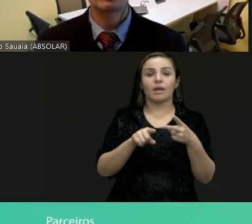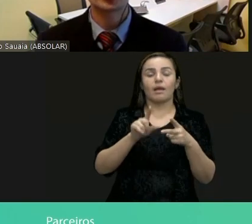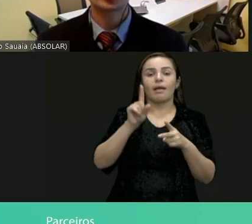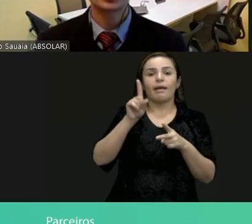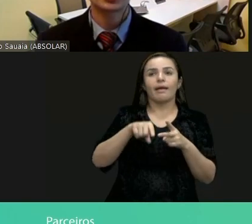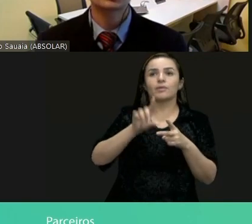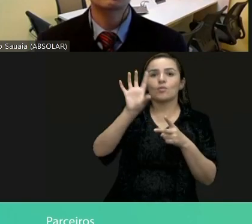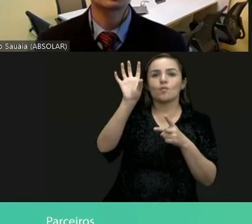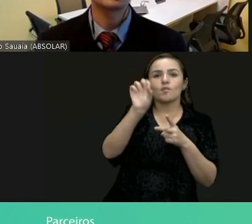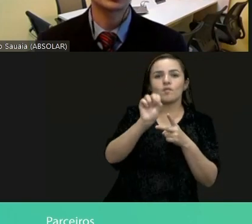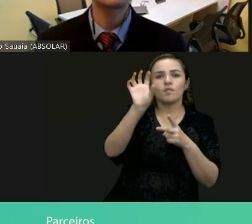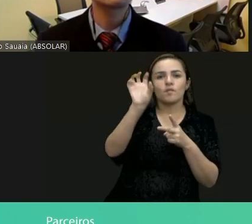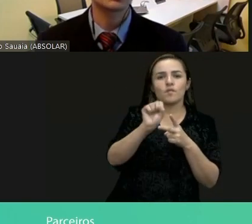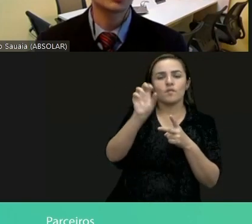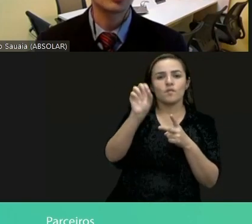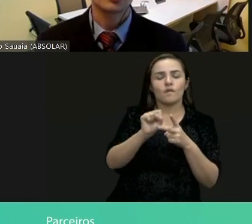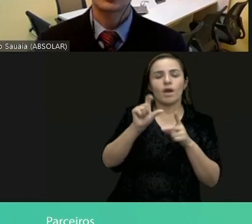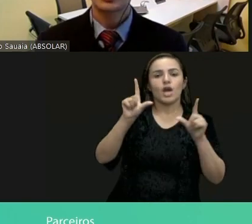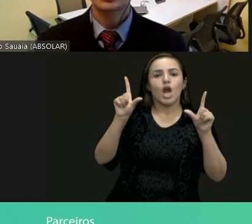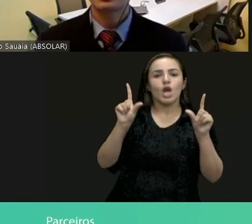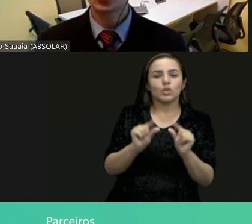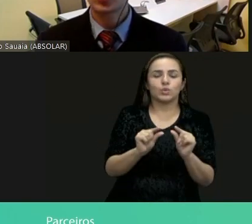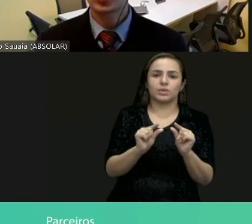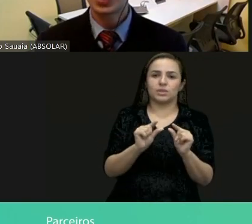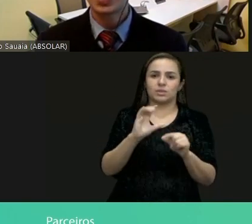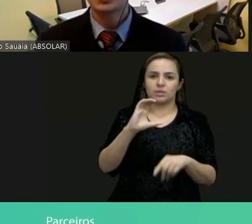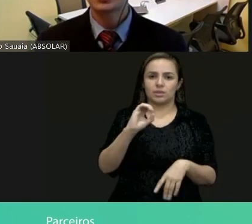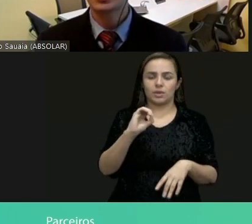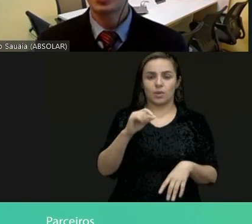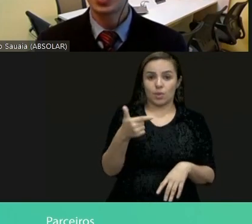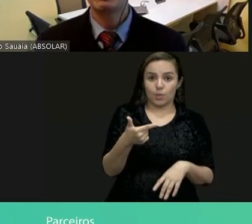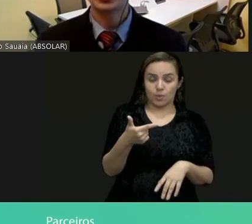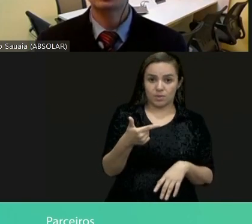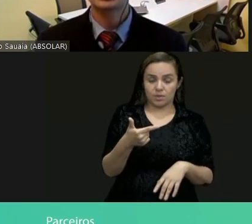and the greenhouse gases.